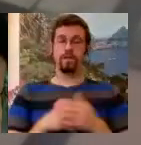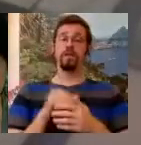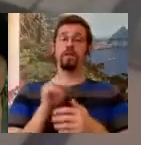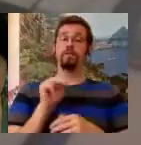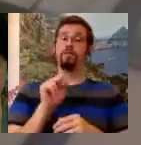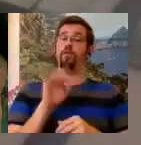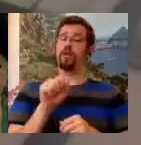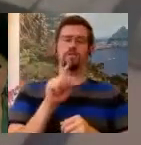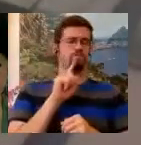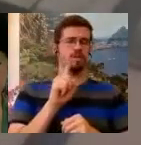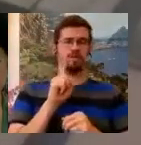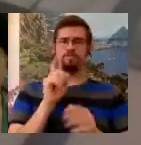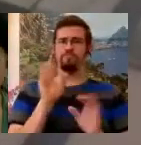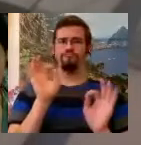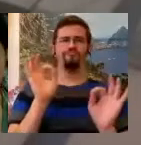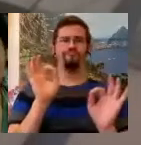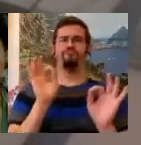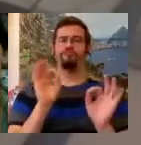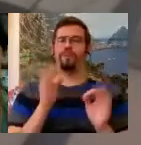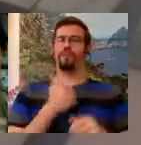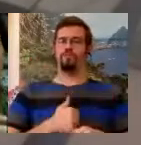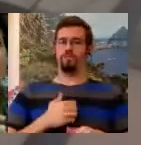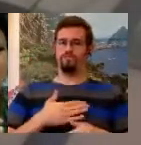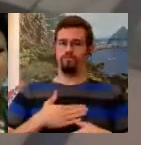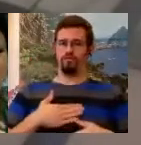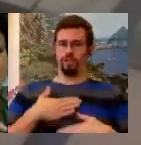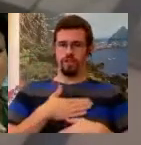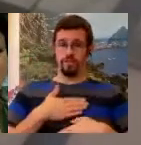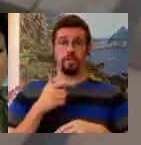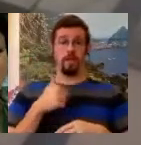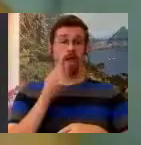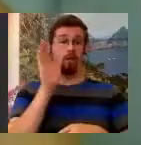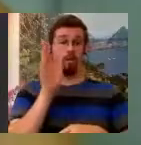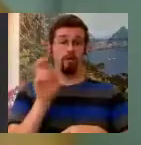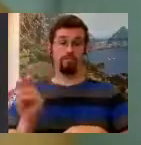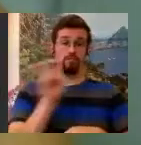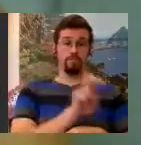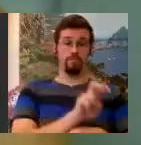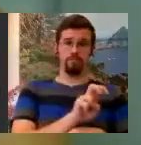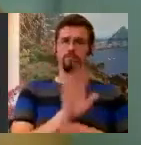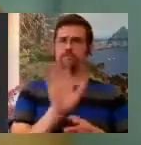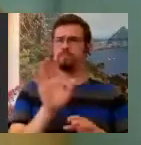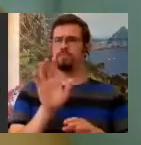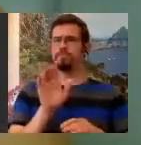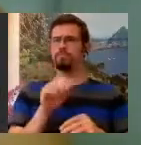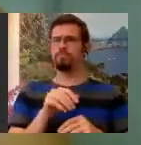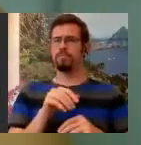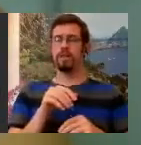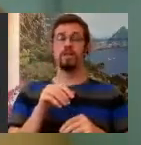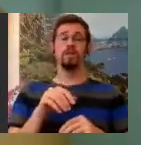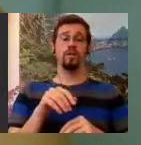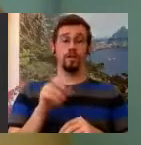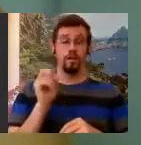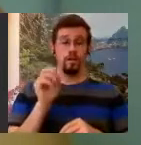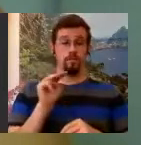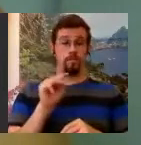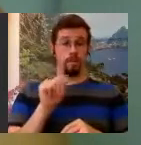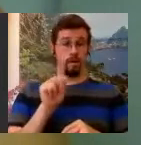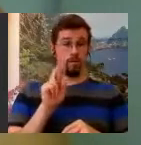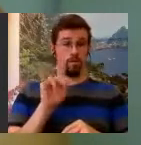It was beautiful. I appreciate it. I'm going to go back to you now for a minute. Whoa. Here we go, Maria. I want to thank